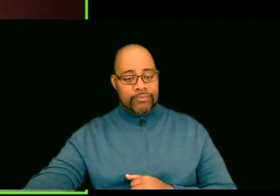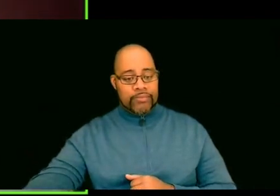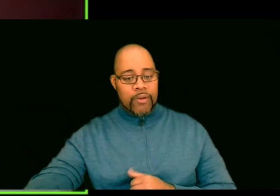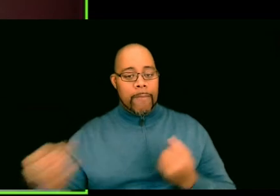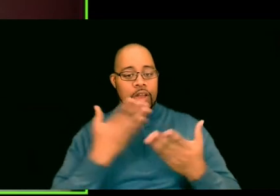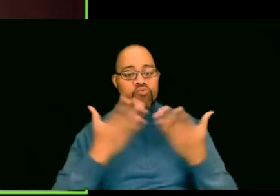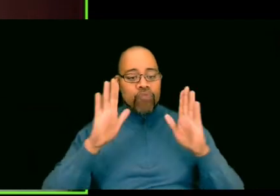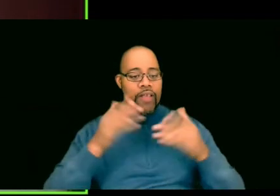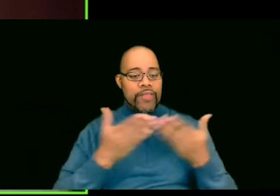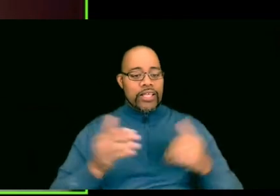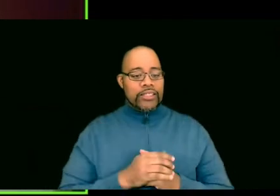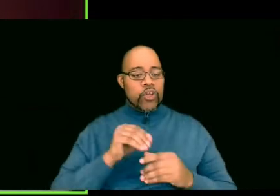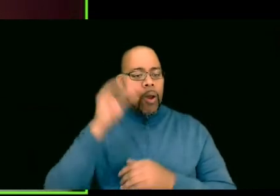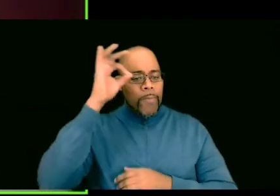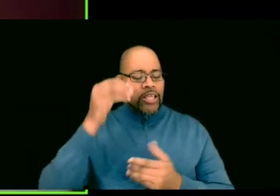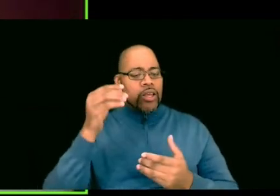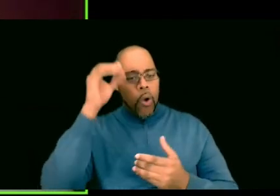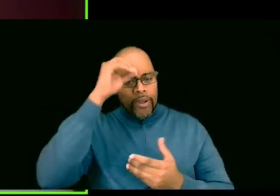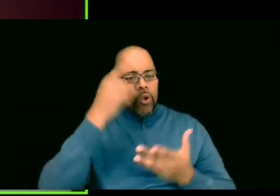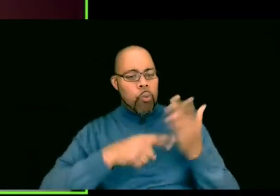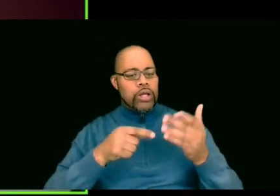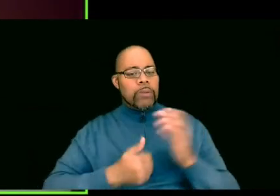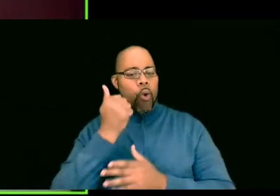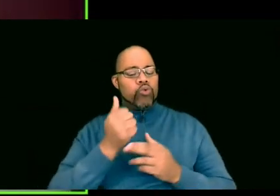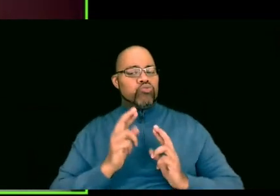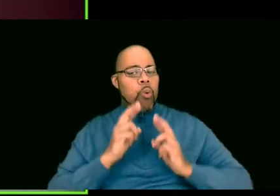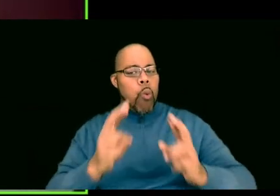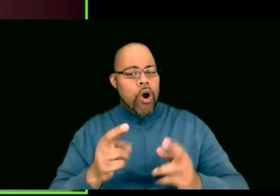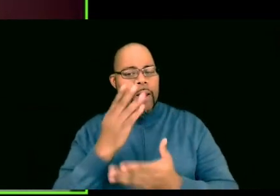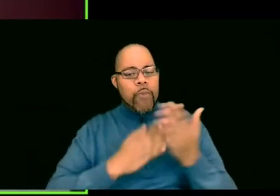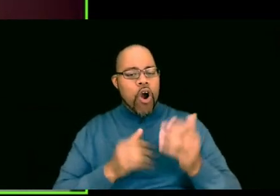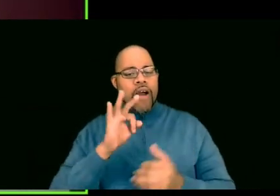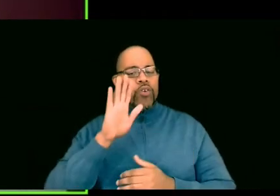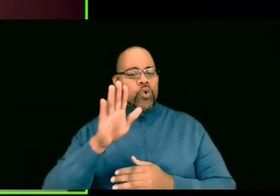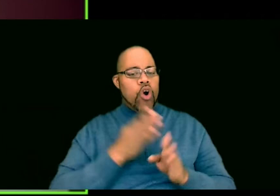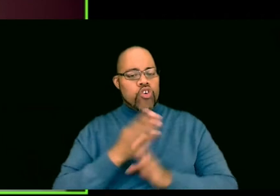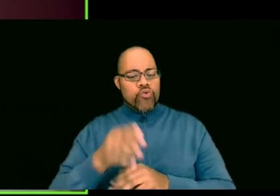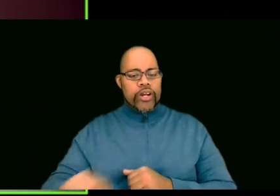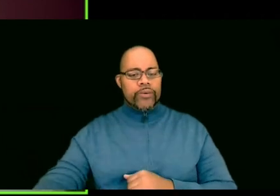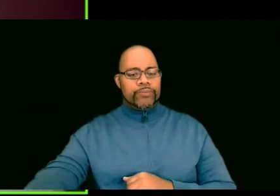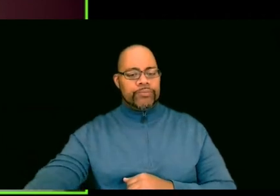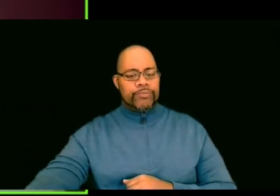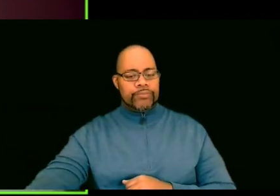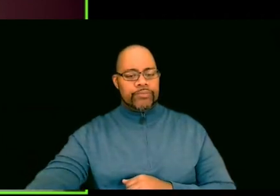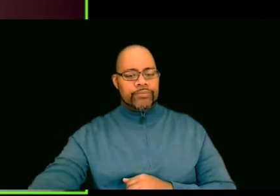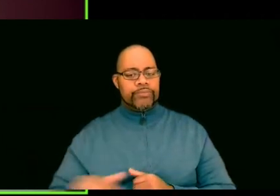you have done many great things, but in your opinion, what has been the most rewarding aspect of your